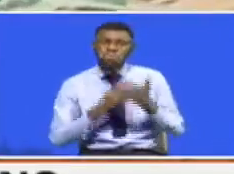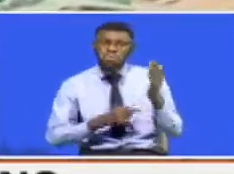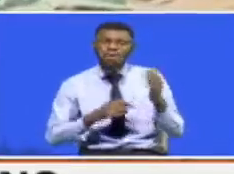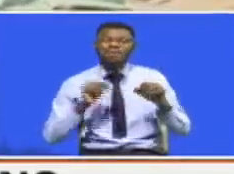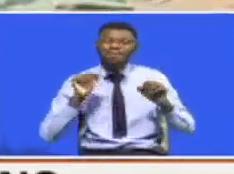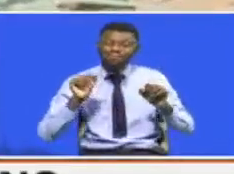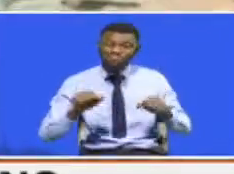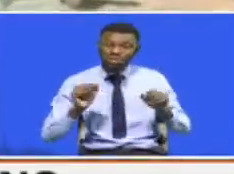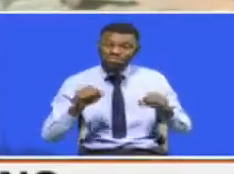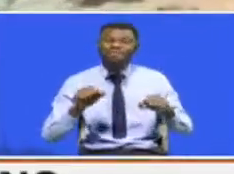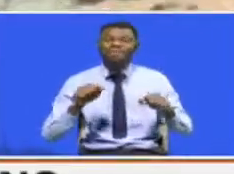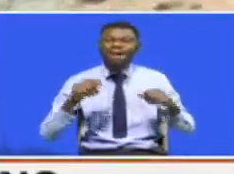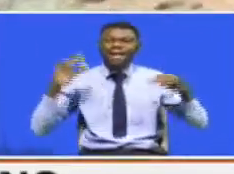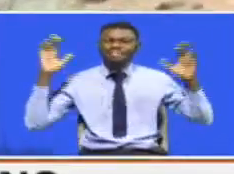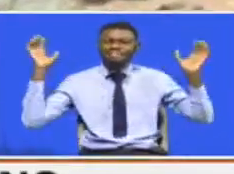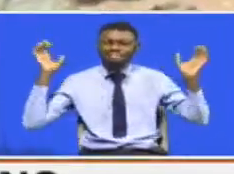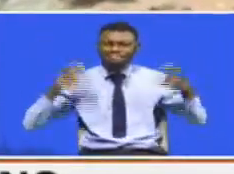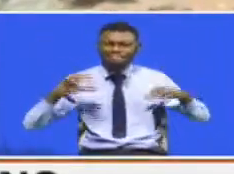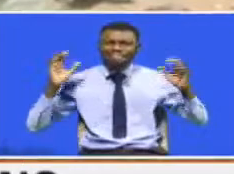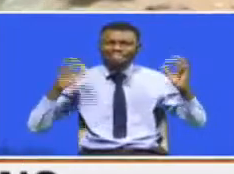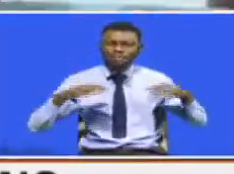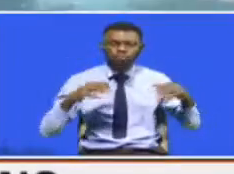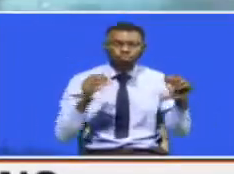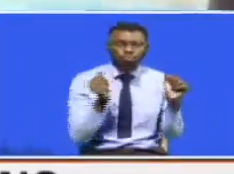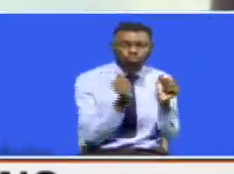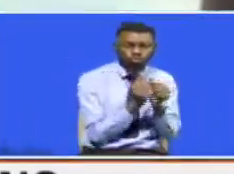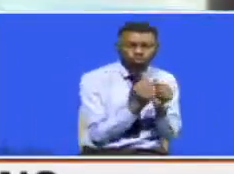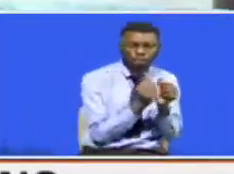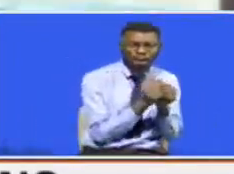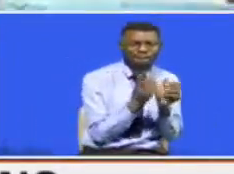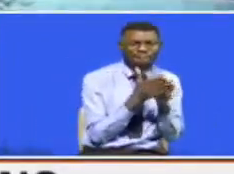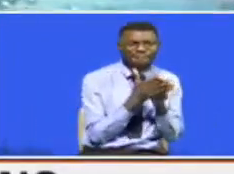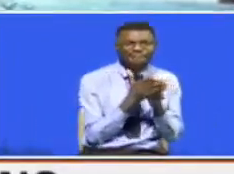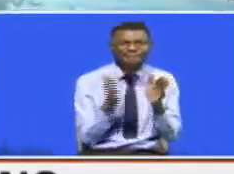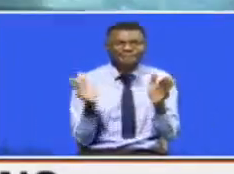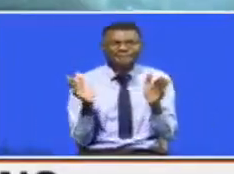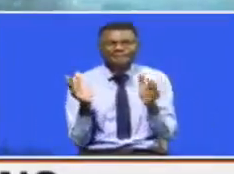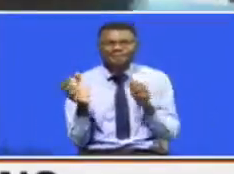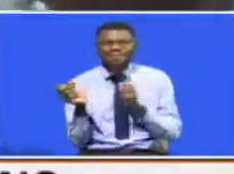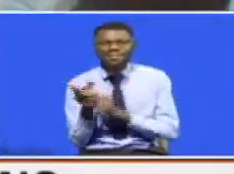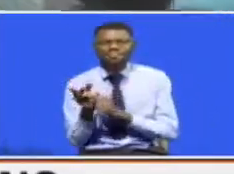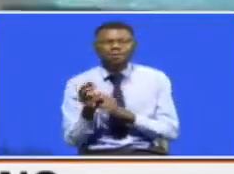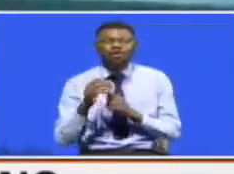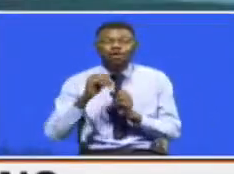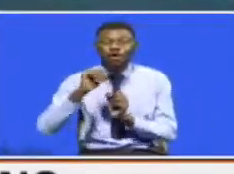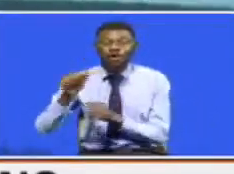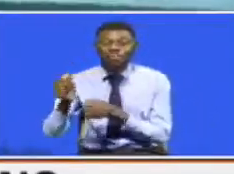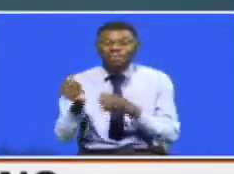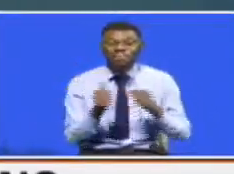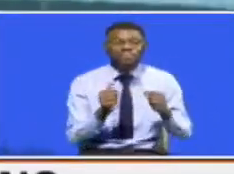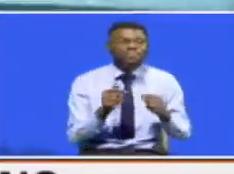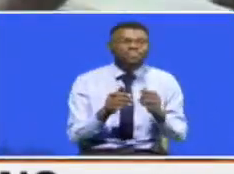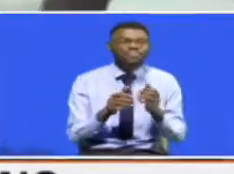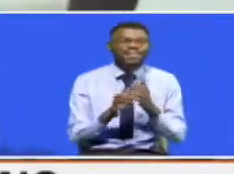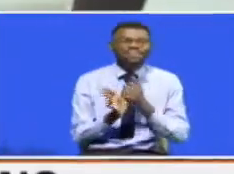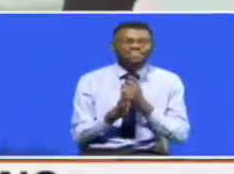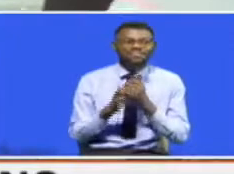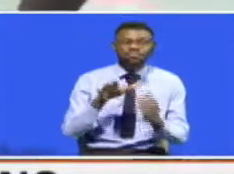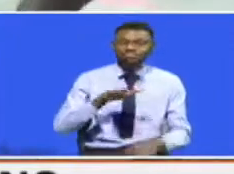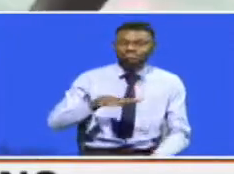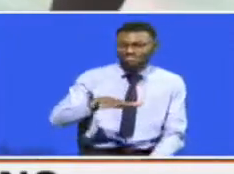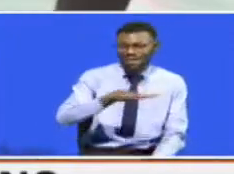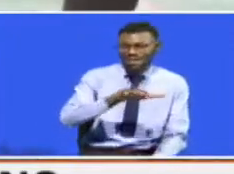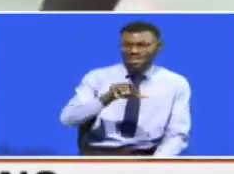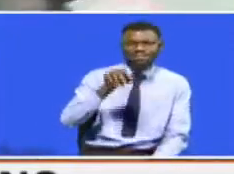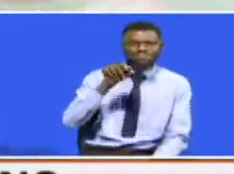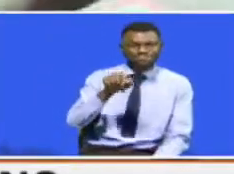phenomenon during the October-December short rain season. At the Homabay Fish Pier, which is one of the leading